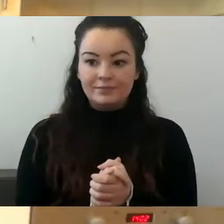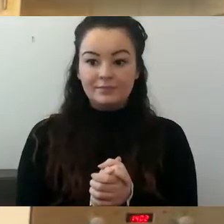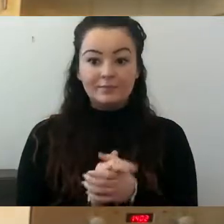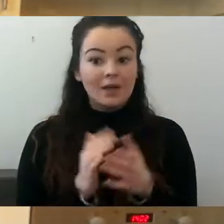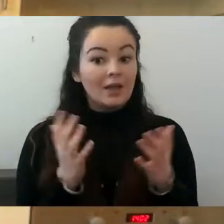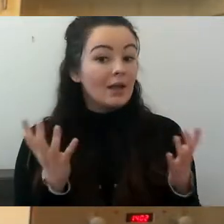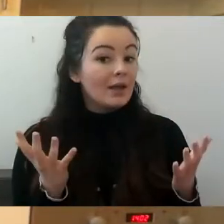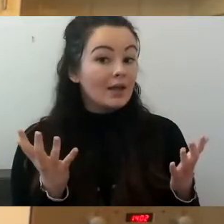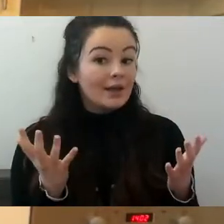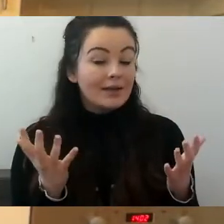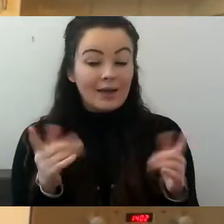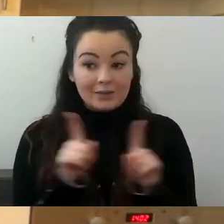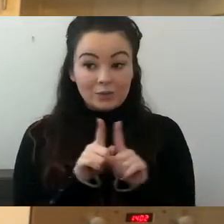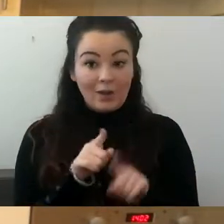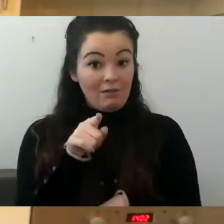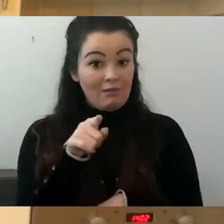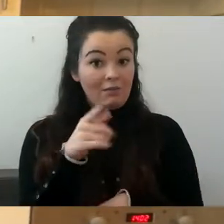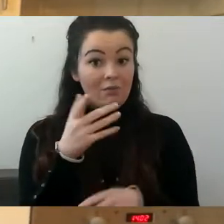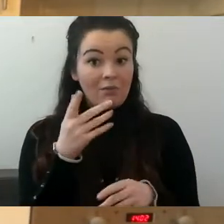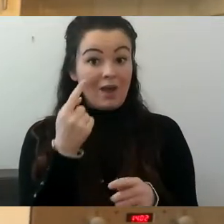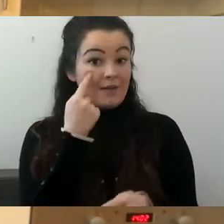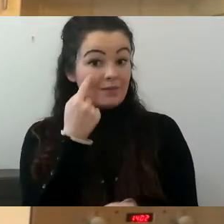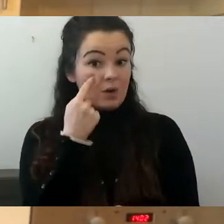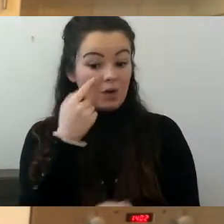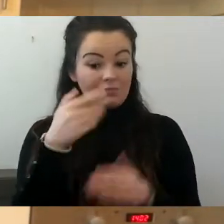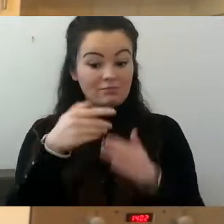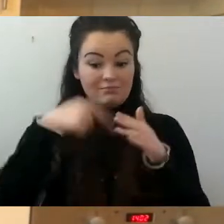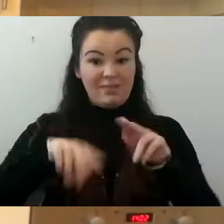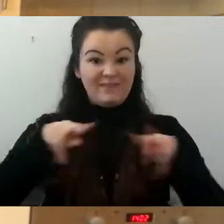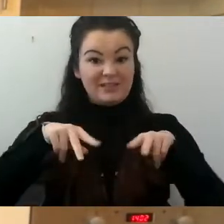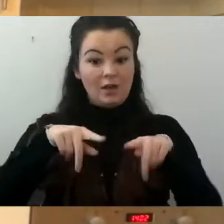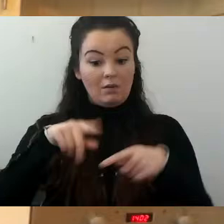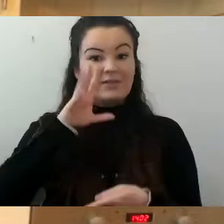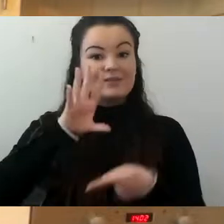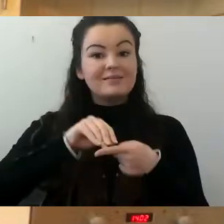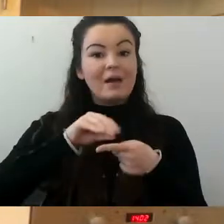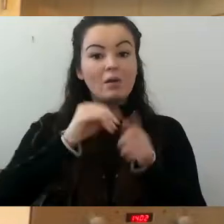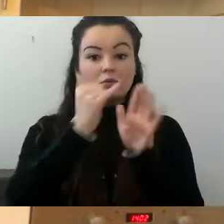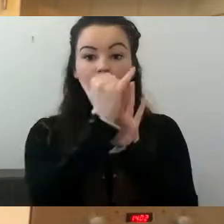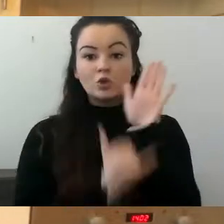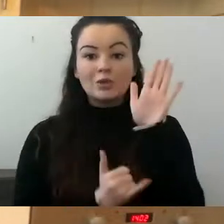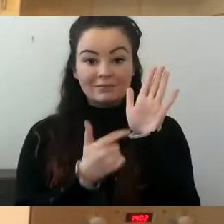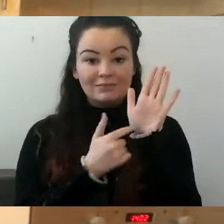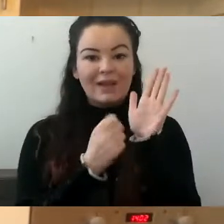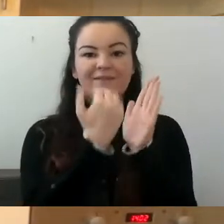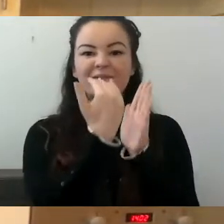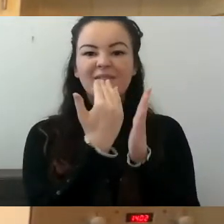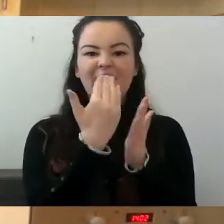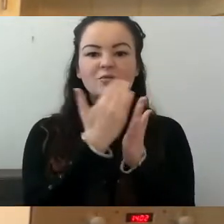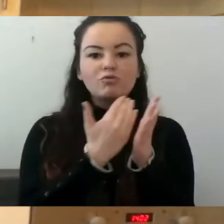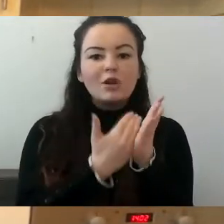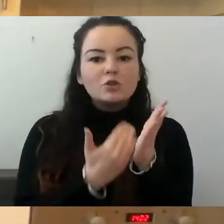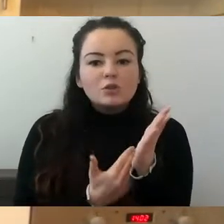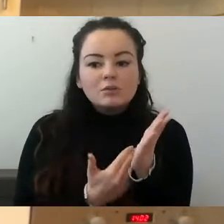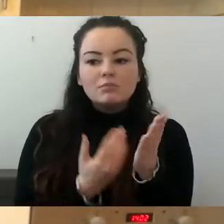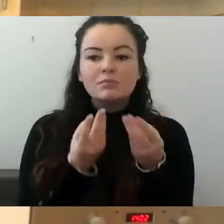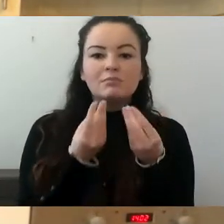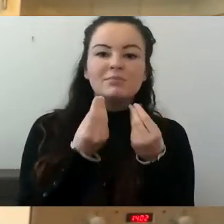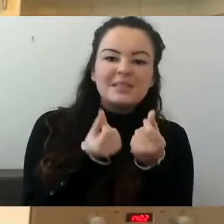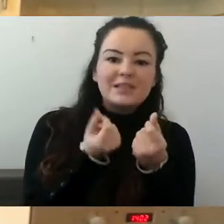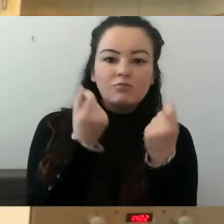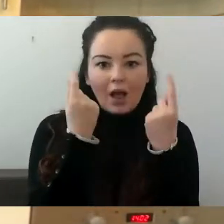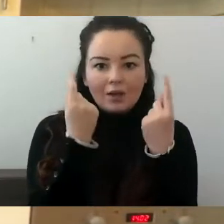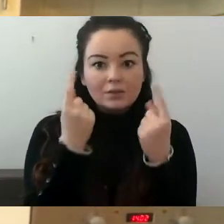session. And as well, if you have a look under the video, there's a downloadable sheet with the instructions